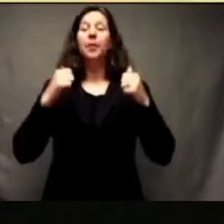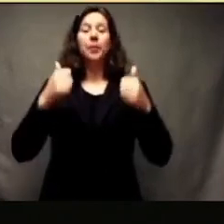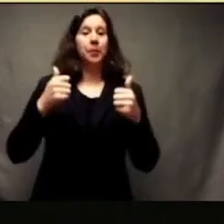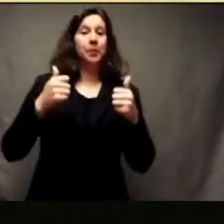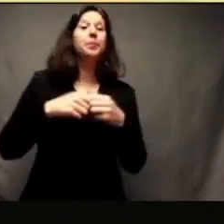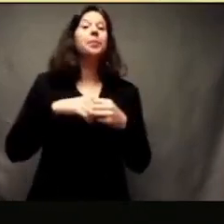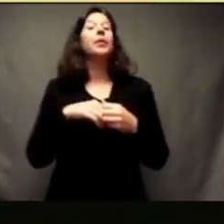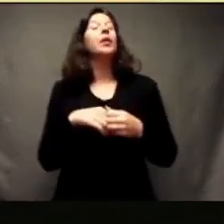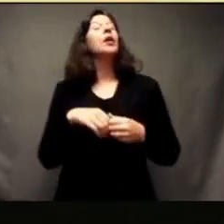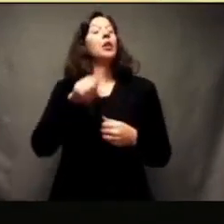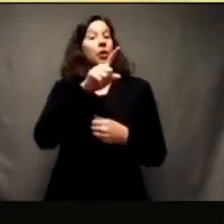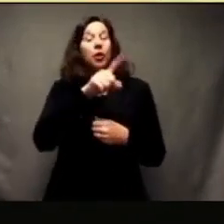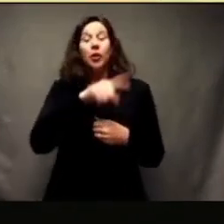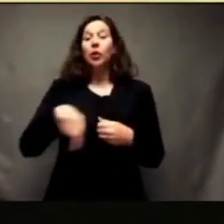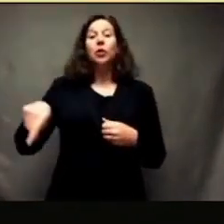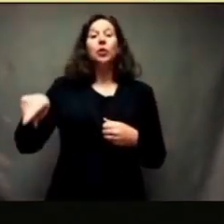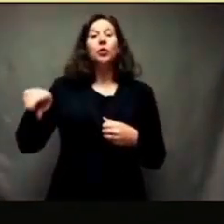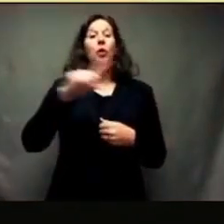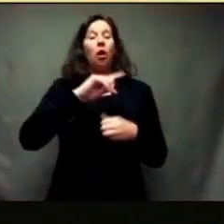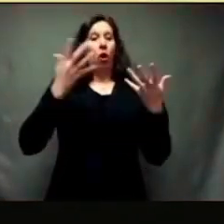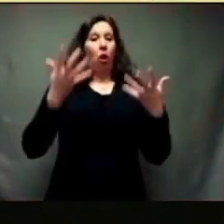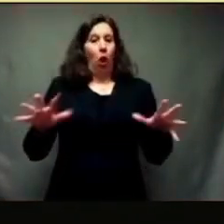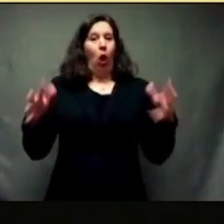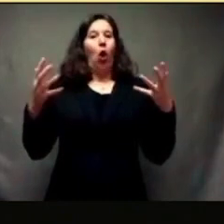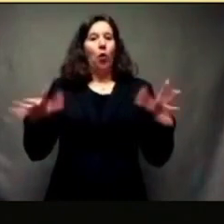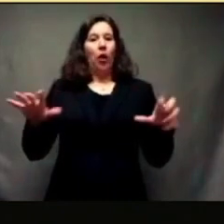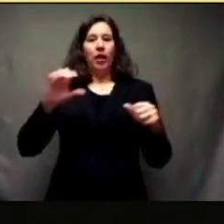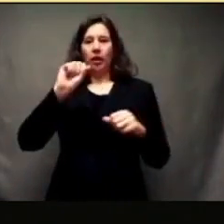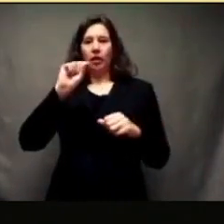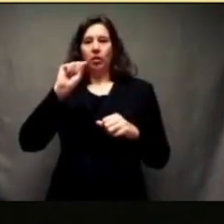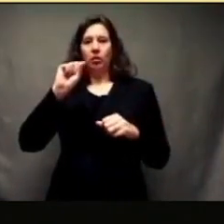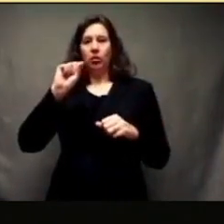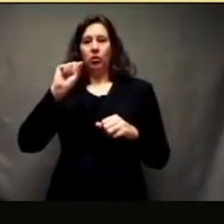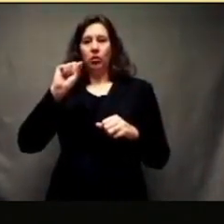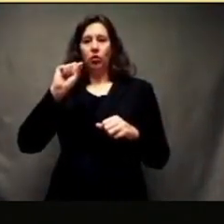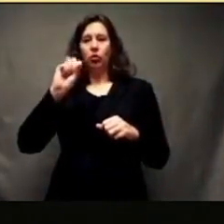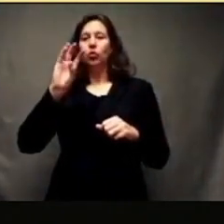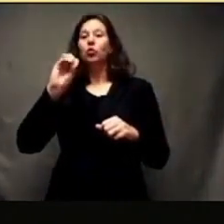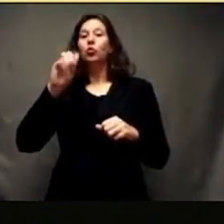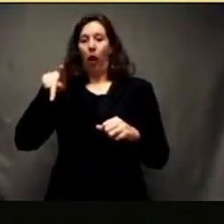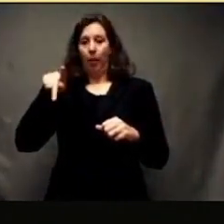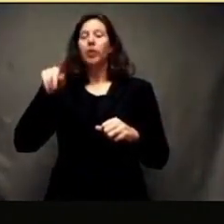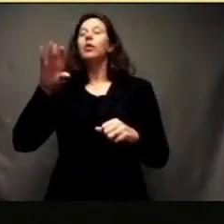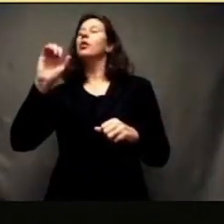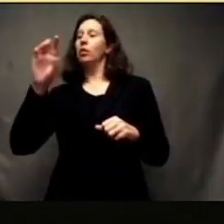So you are all already on SwapCard, and we have the SwapCard chat